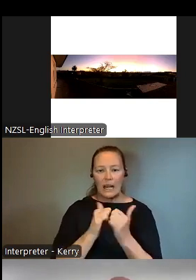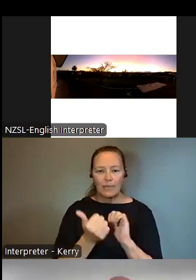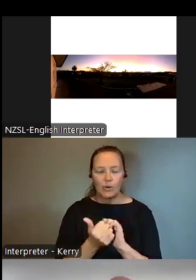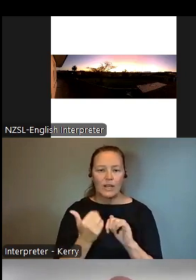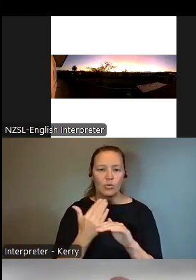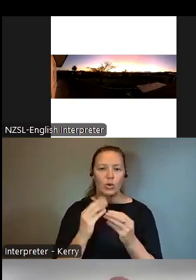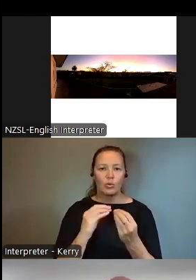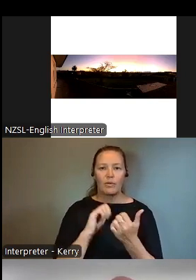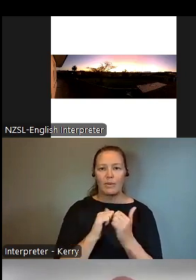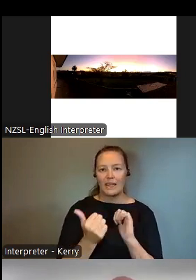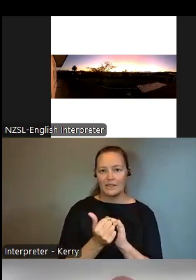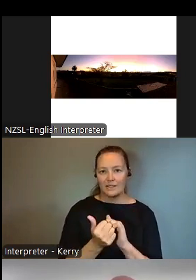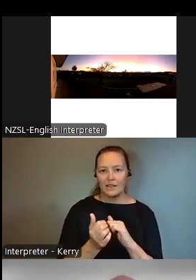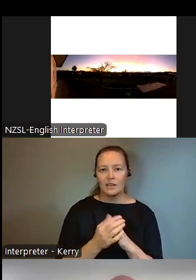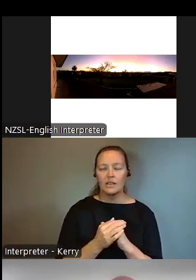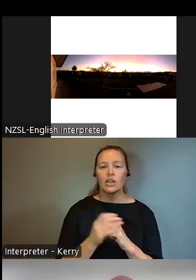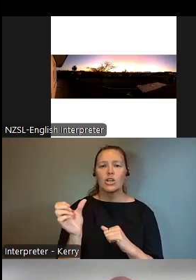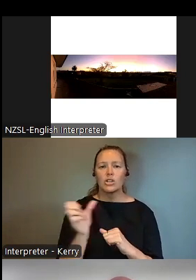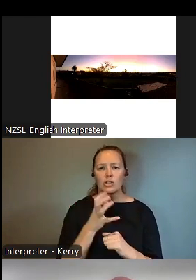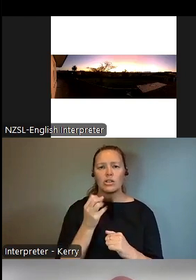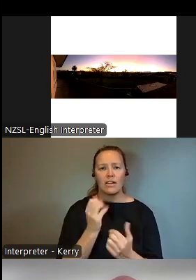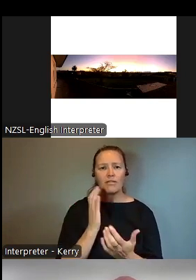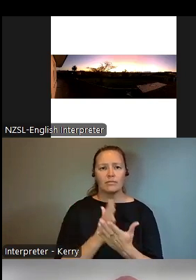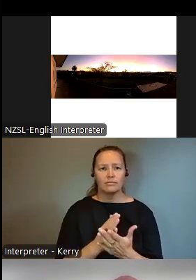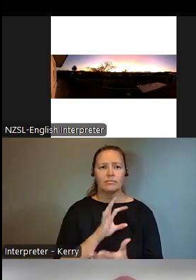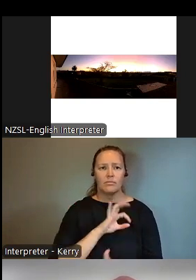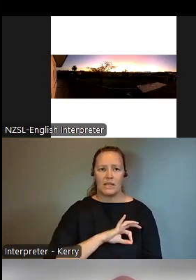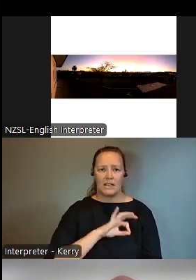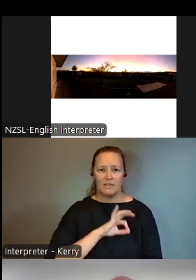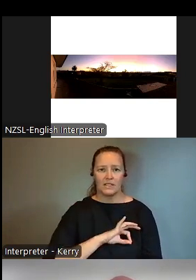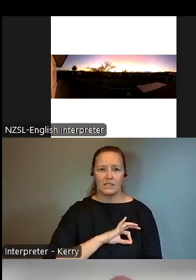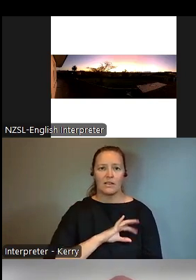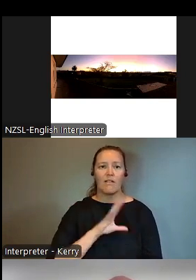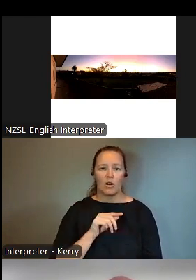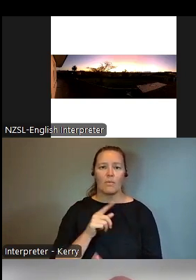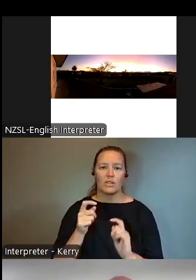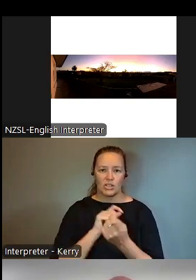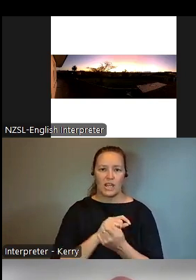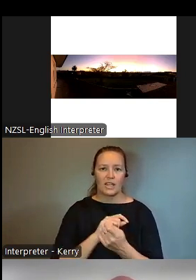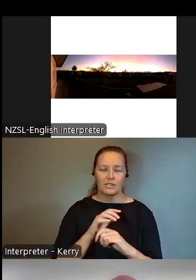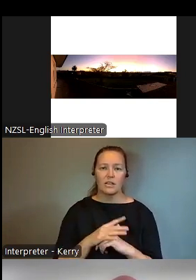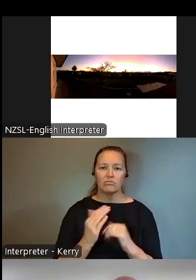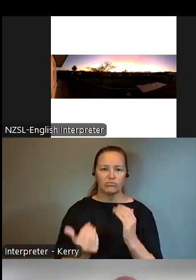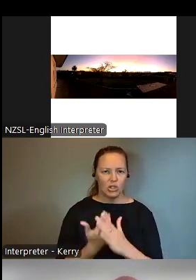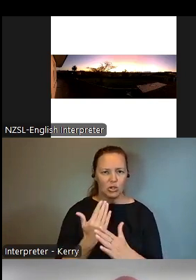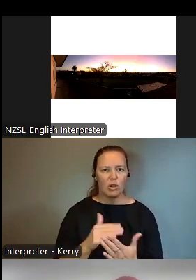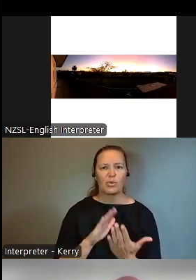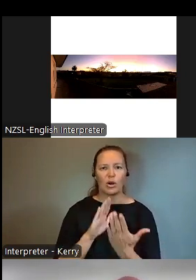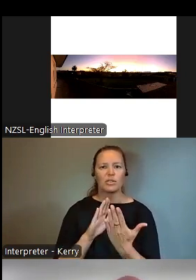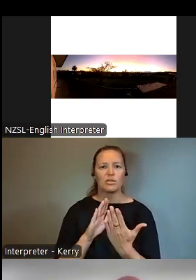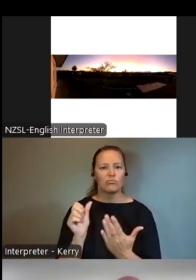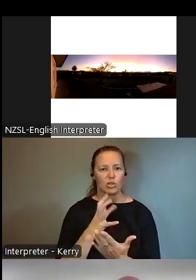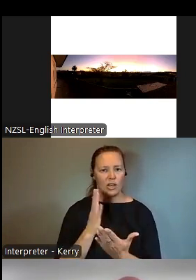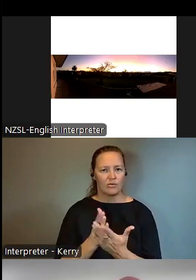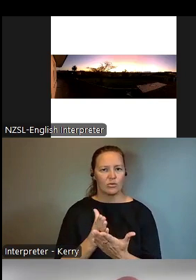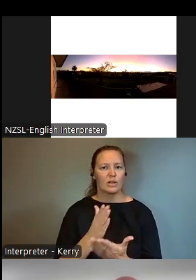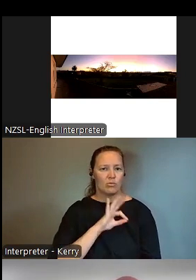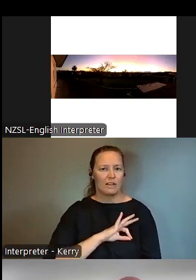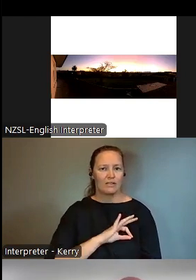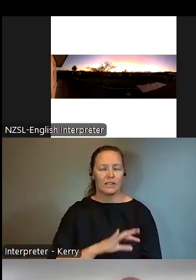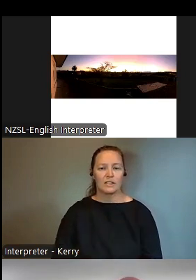should be real benefit from whatever this change is, this new practice. If we're using